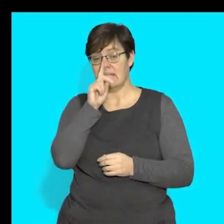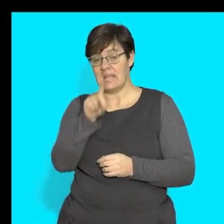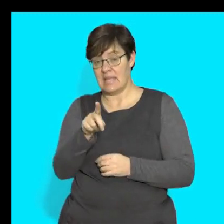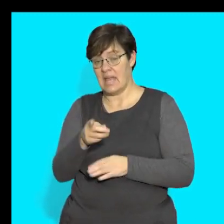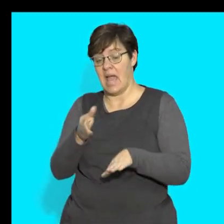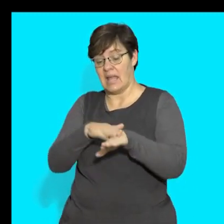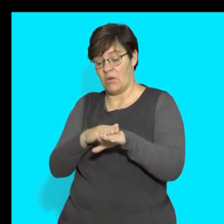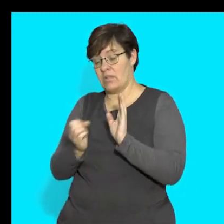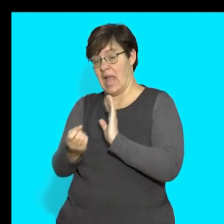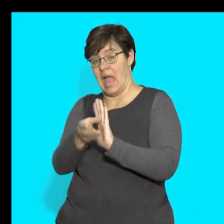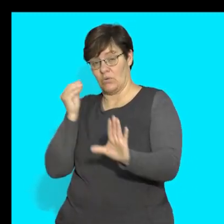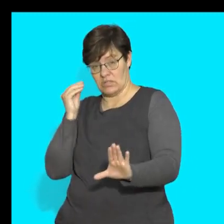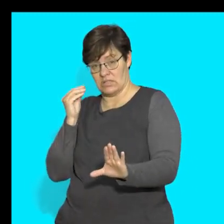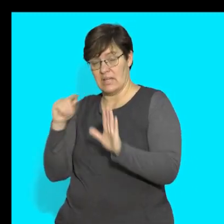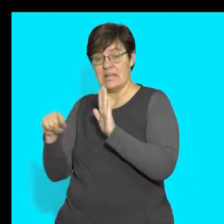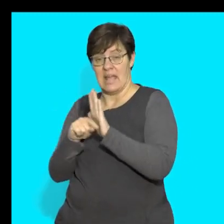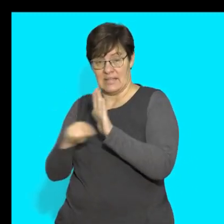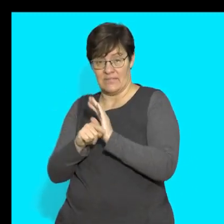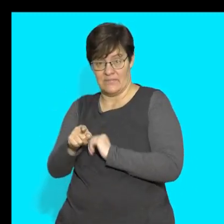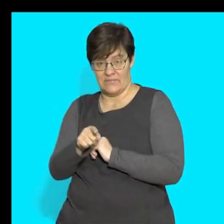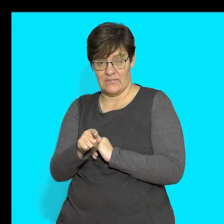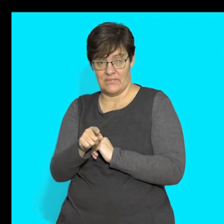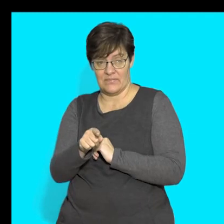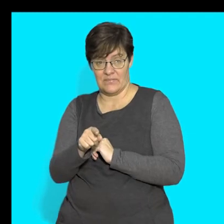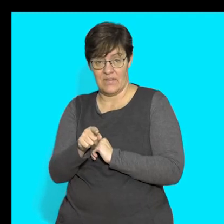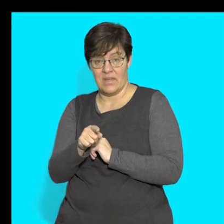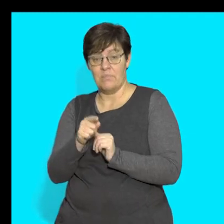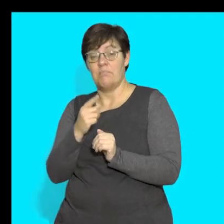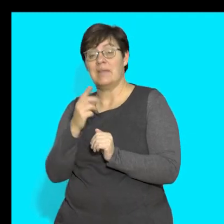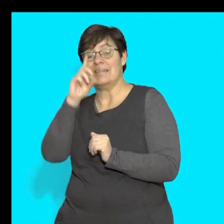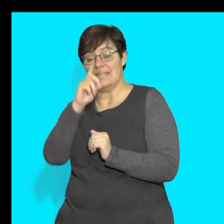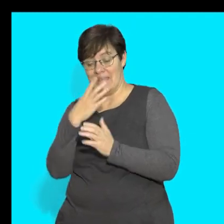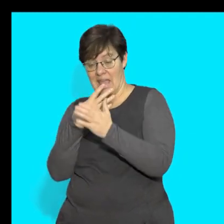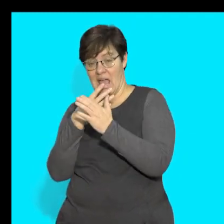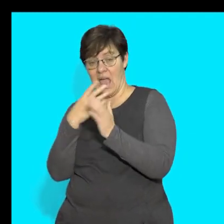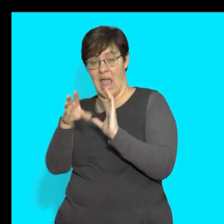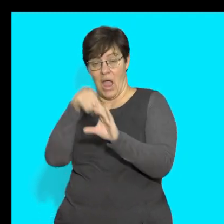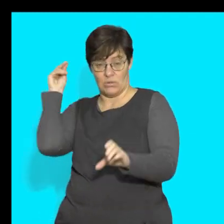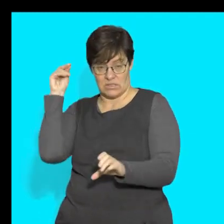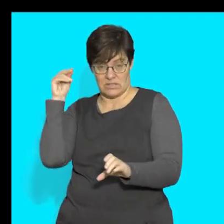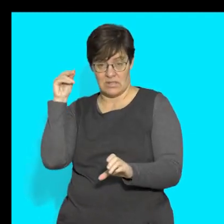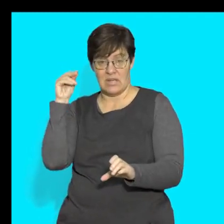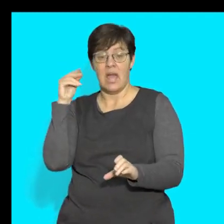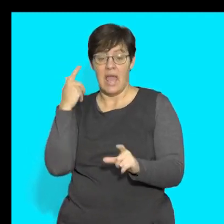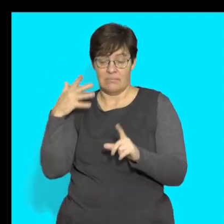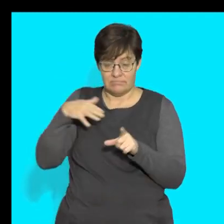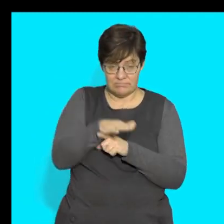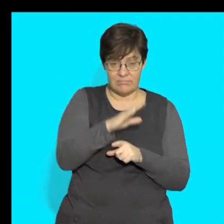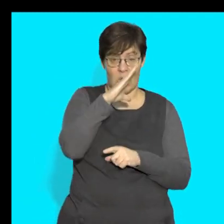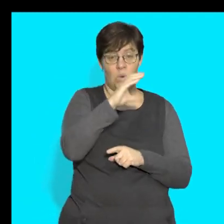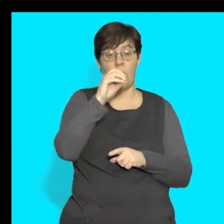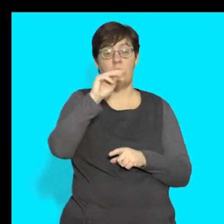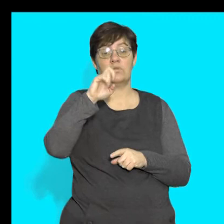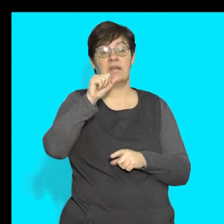recognize over here the current is coming out of the negative. It's going to come out of D. It's going to convert into the